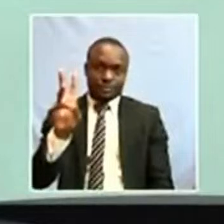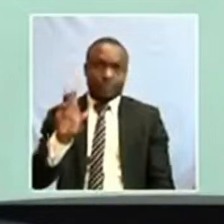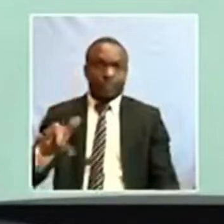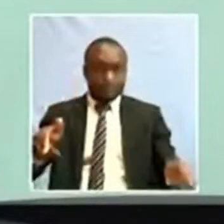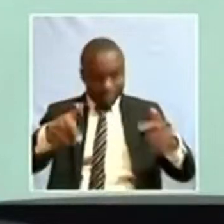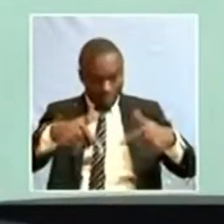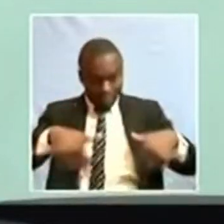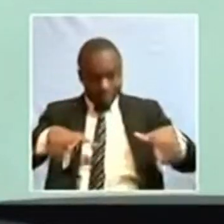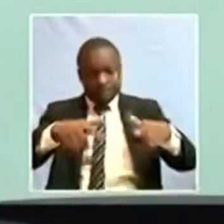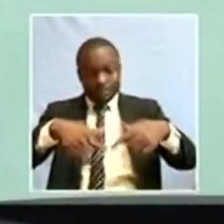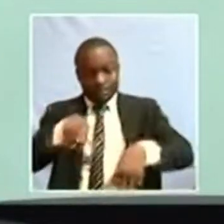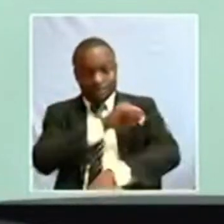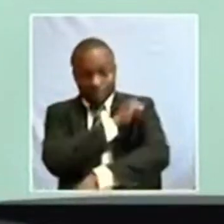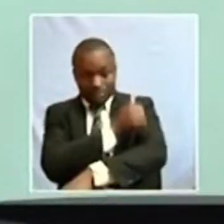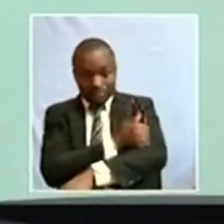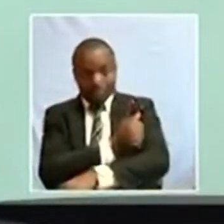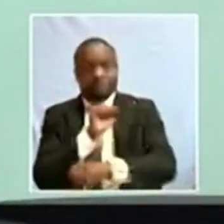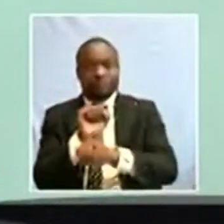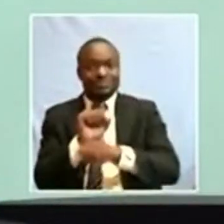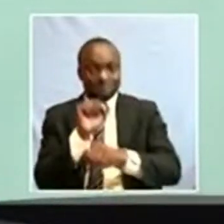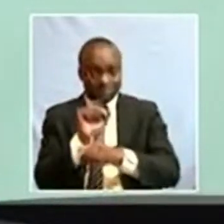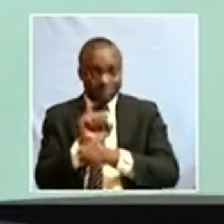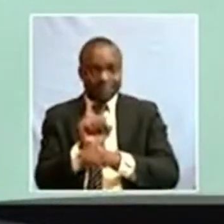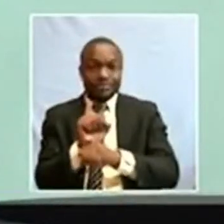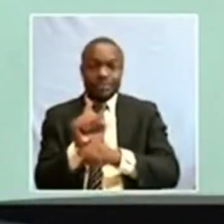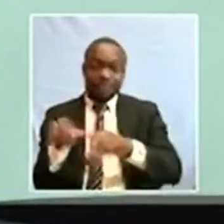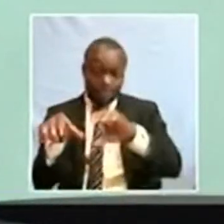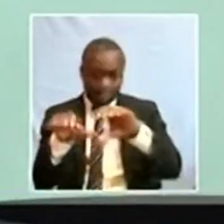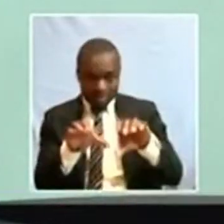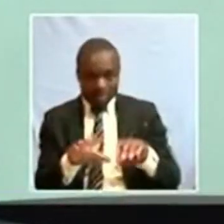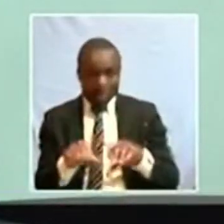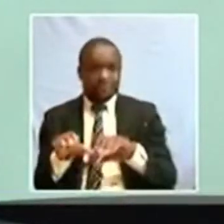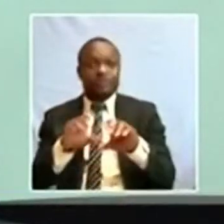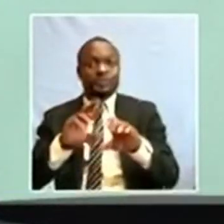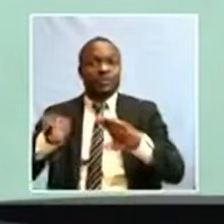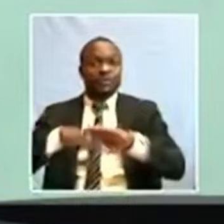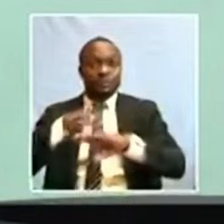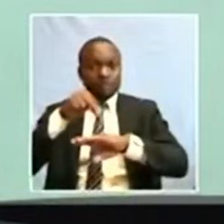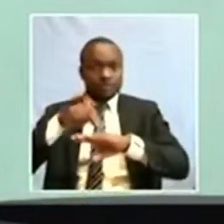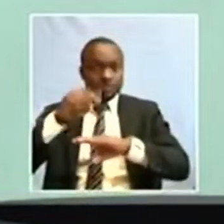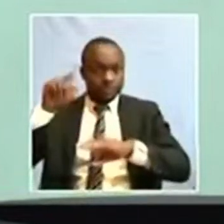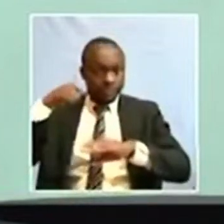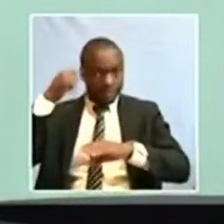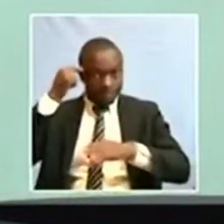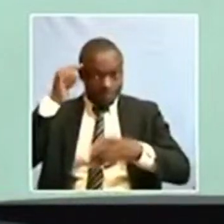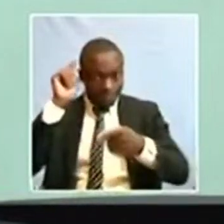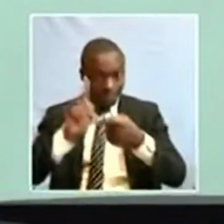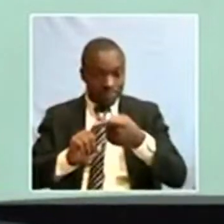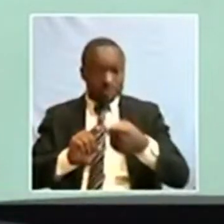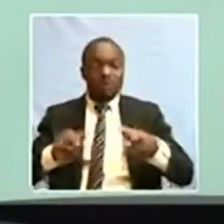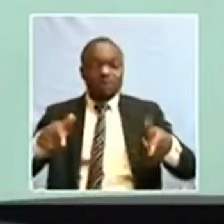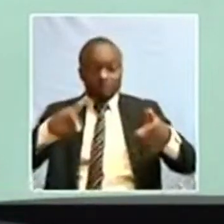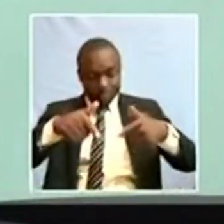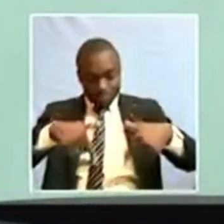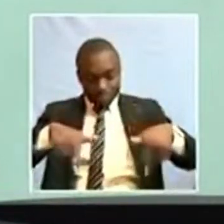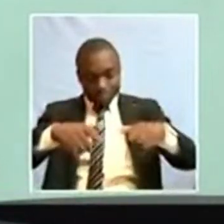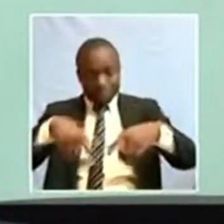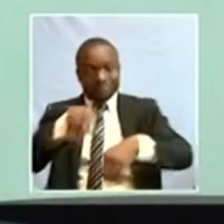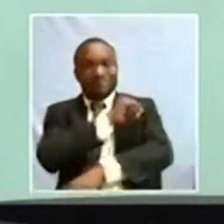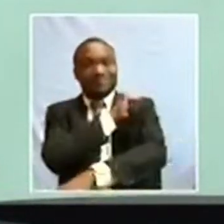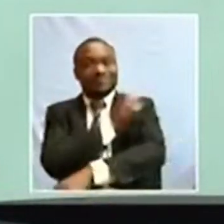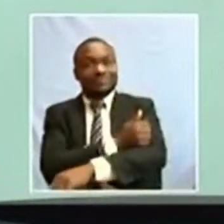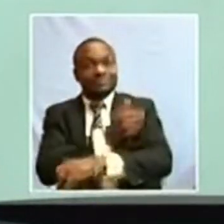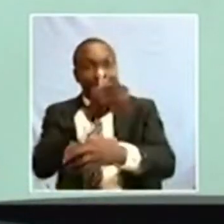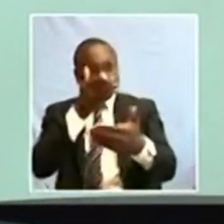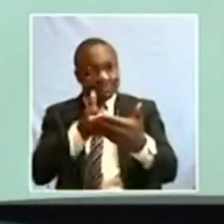local authority exclusive functions which were being performed by the national government to local authorities, and